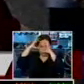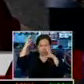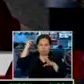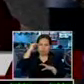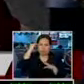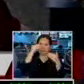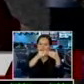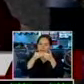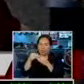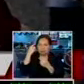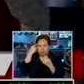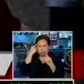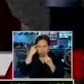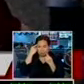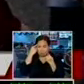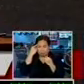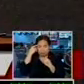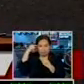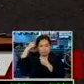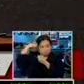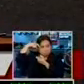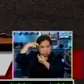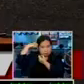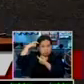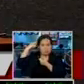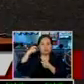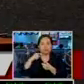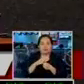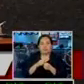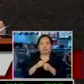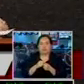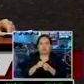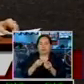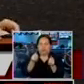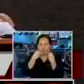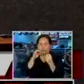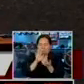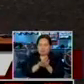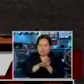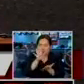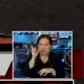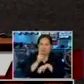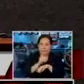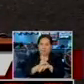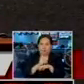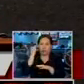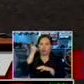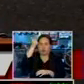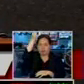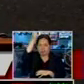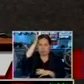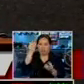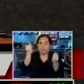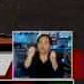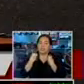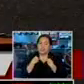our conscience in discharging faithfully our sacred duties. May God